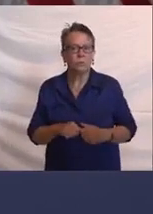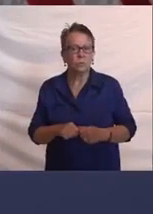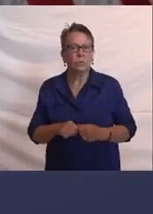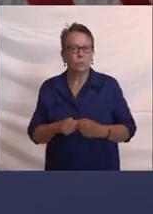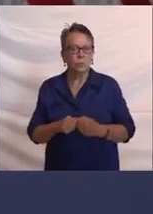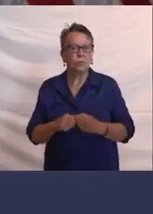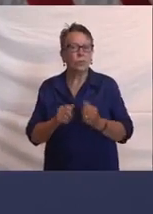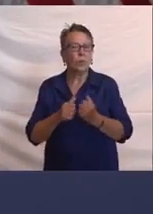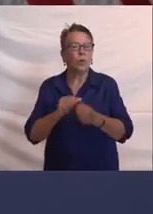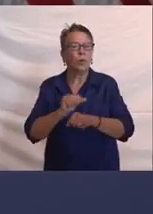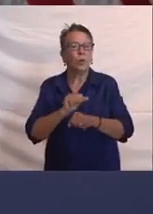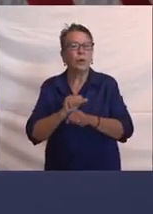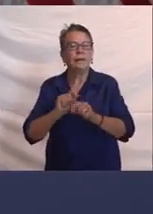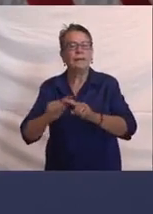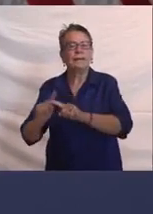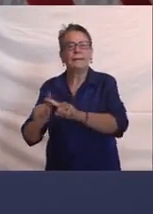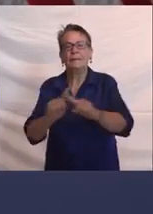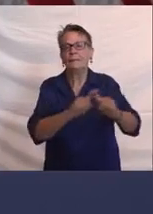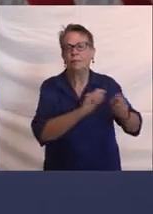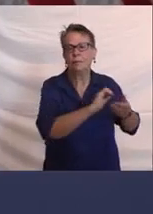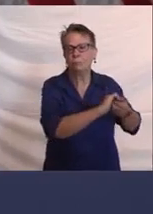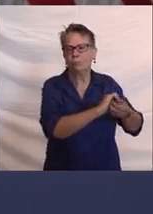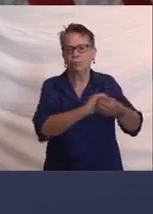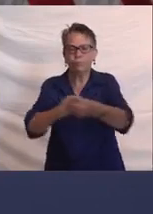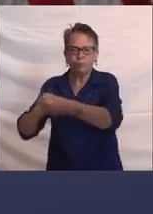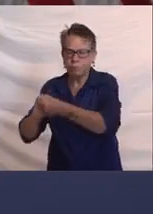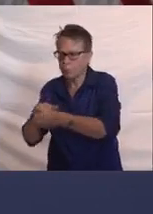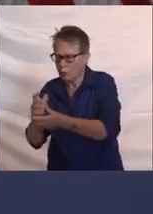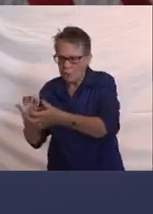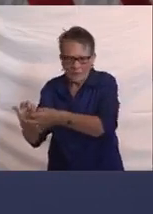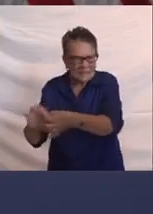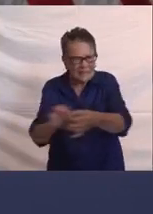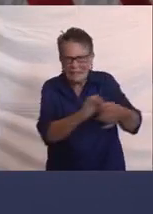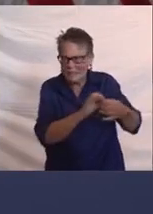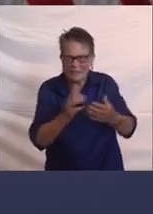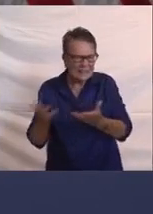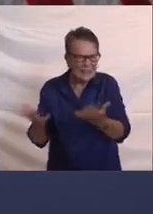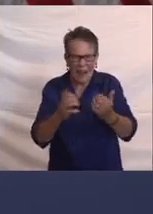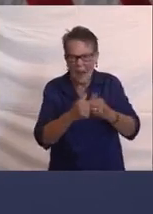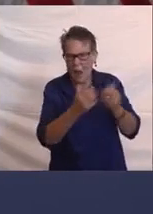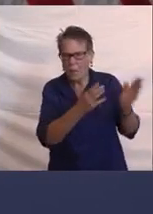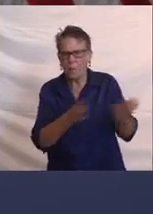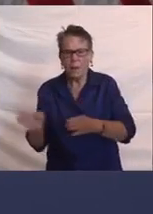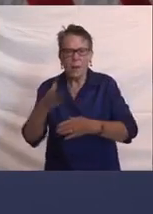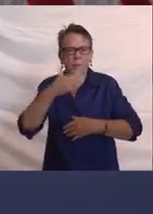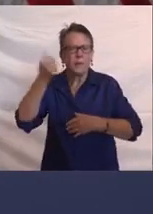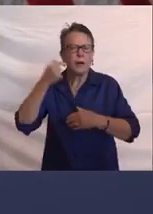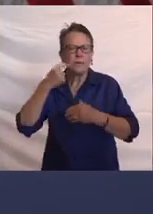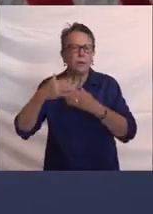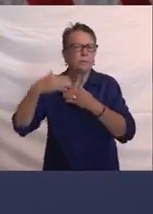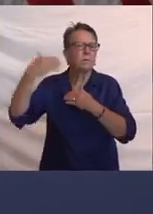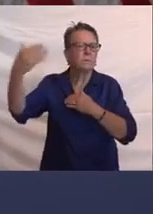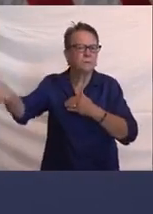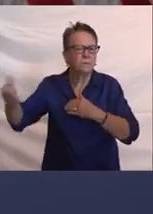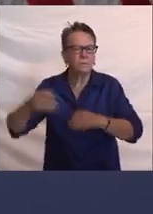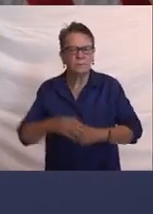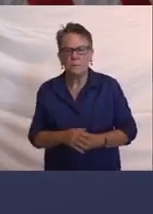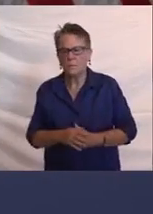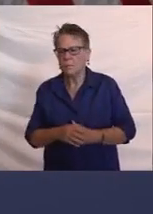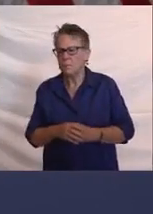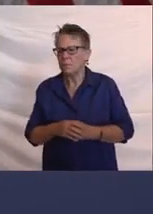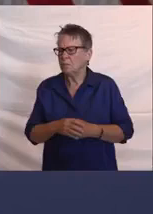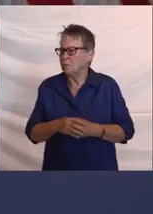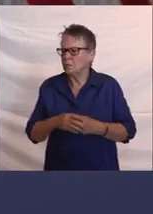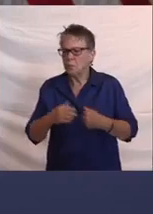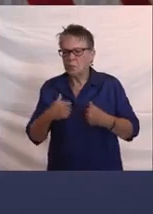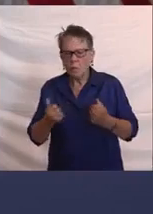a 34,000 square foot location, obviously keeping social distancing in mind. And that